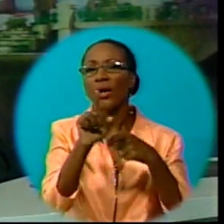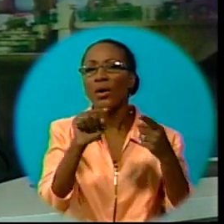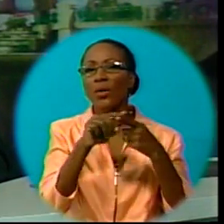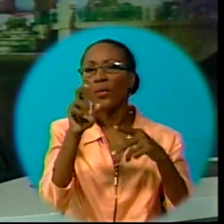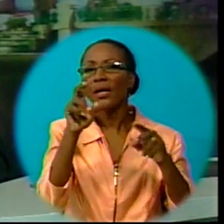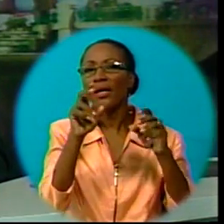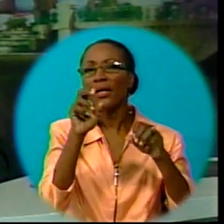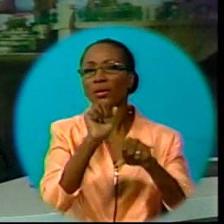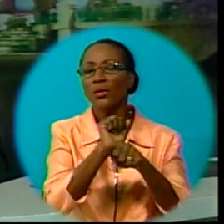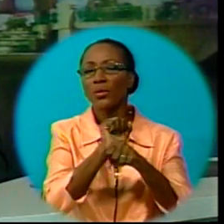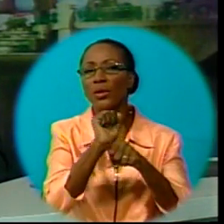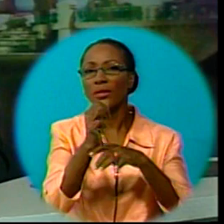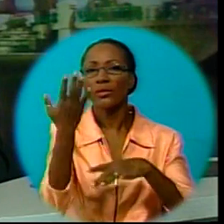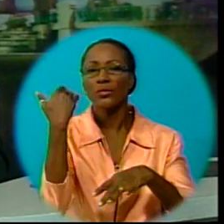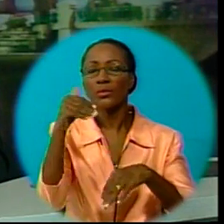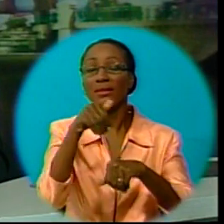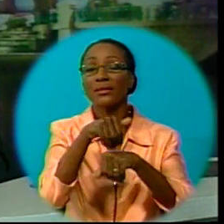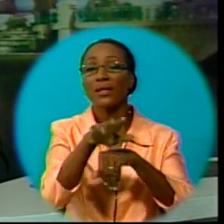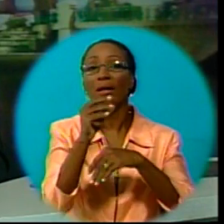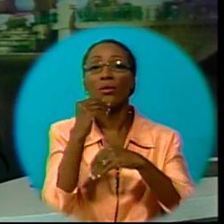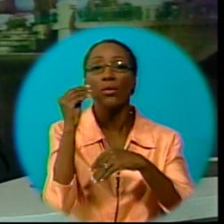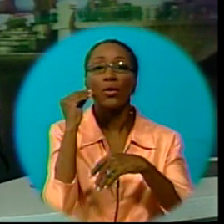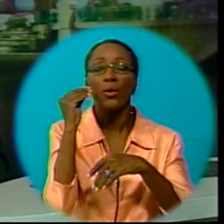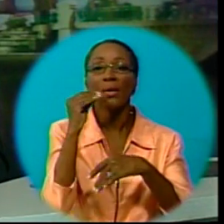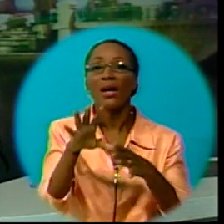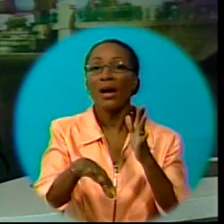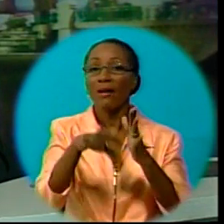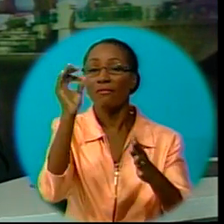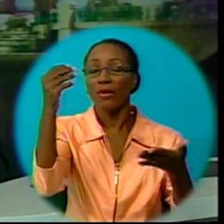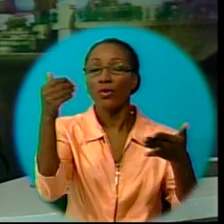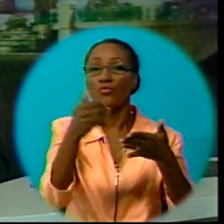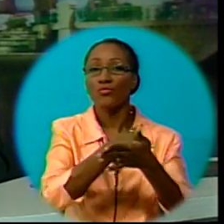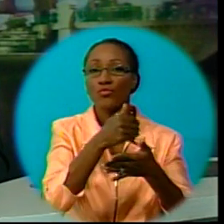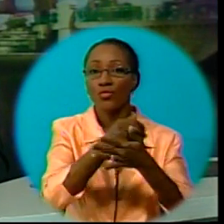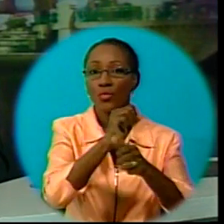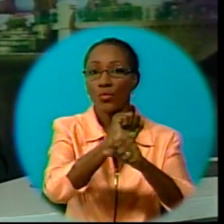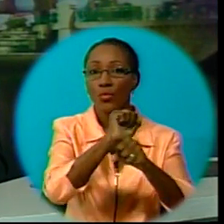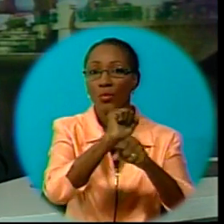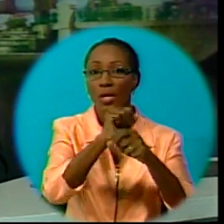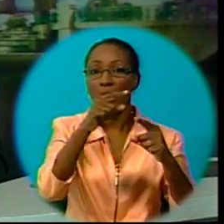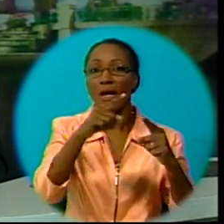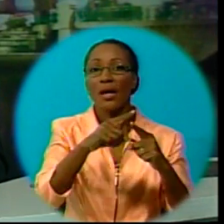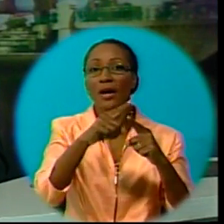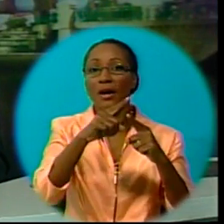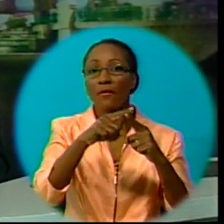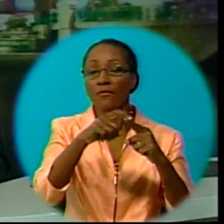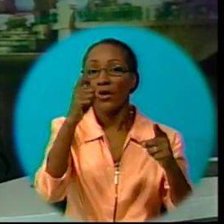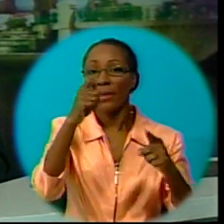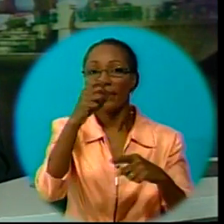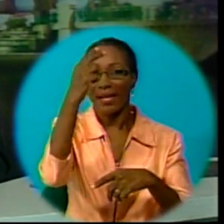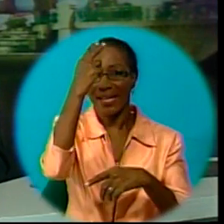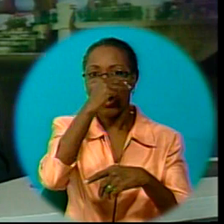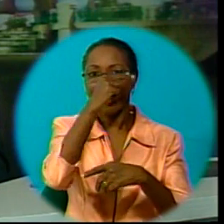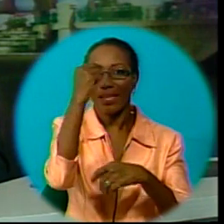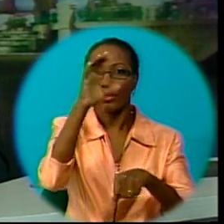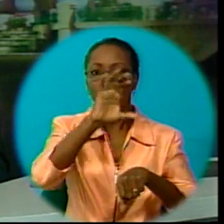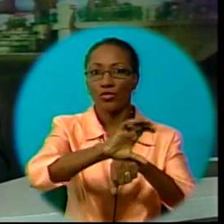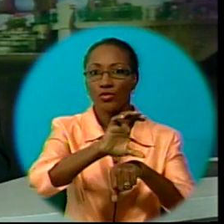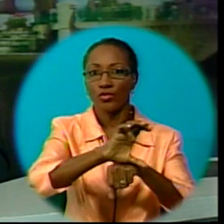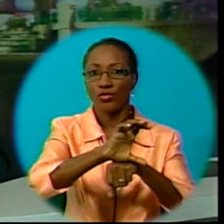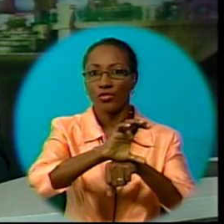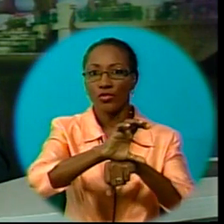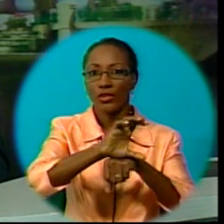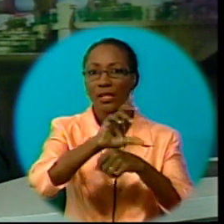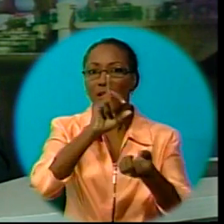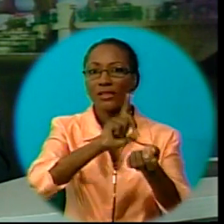have found new employment thanks to efforts made by the Catholic Church. That's according to Bishop of Bridgetown, Dr. Jason Gordon,